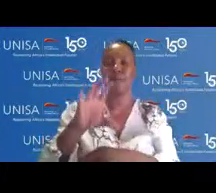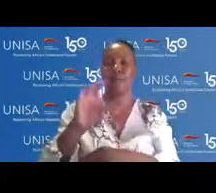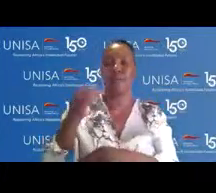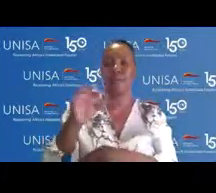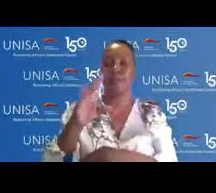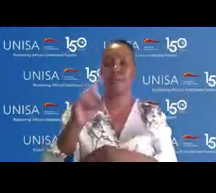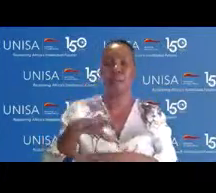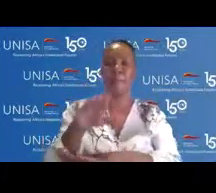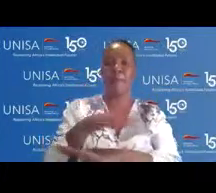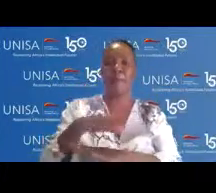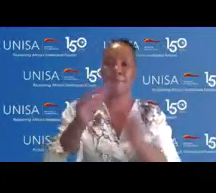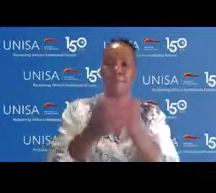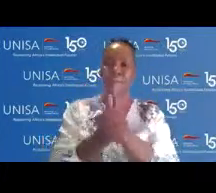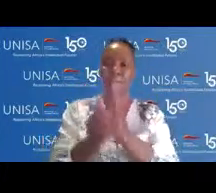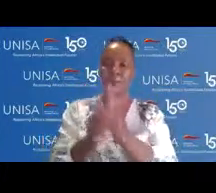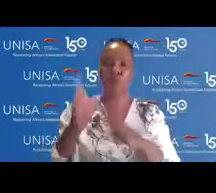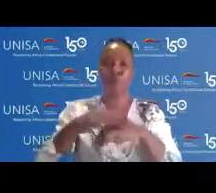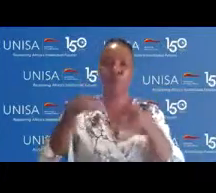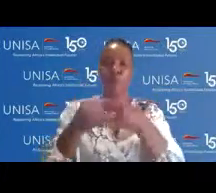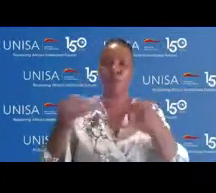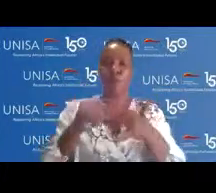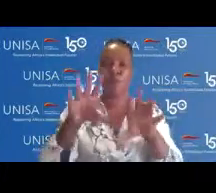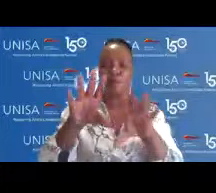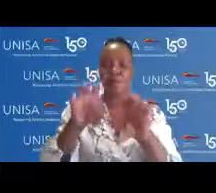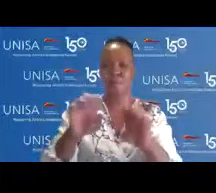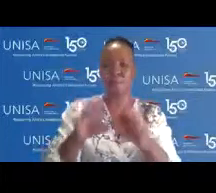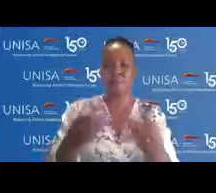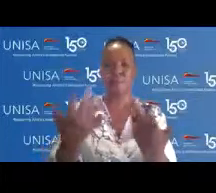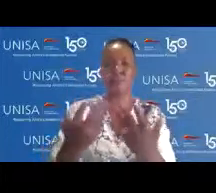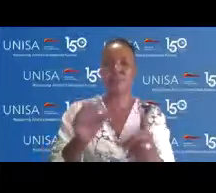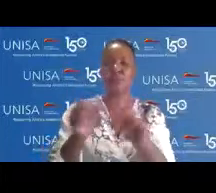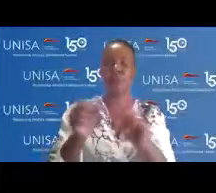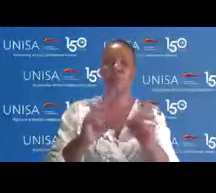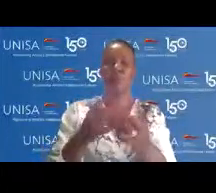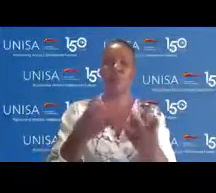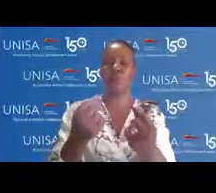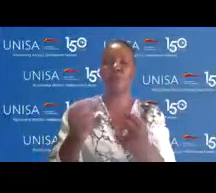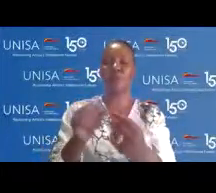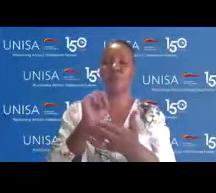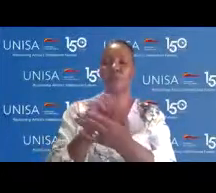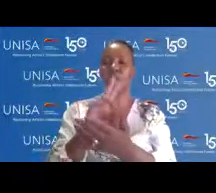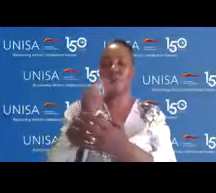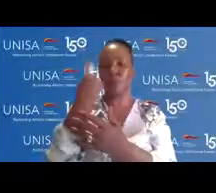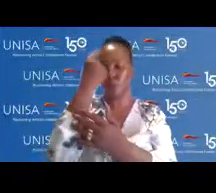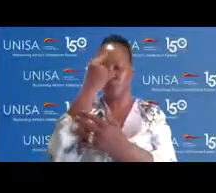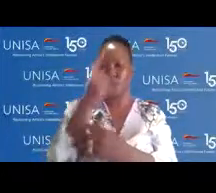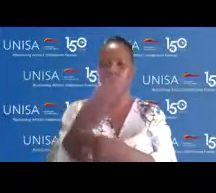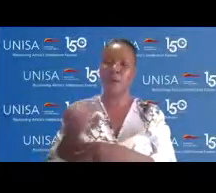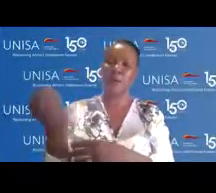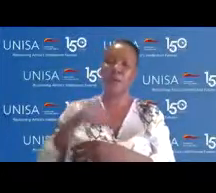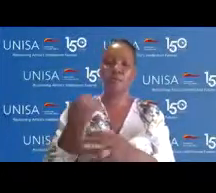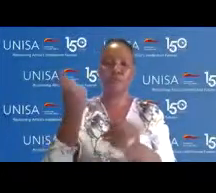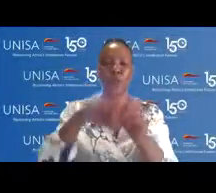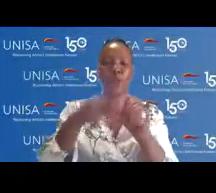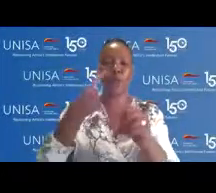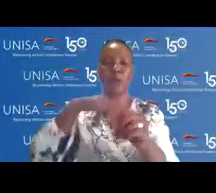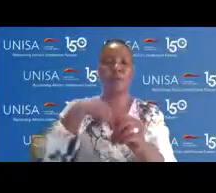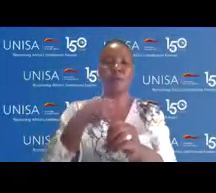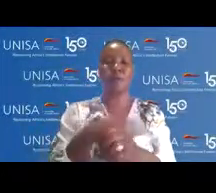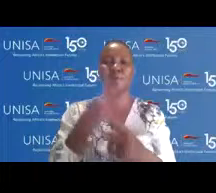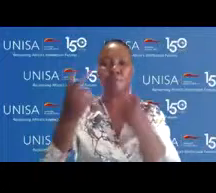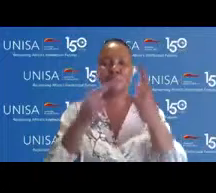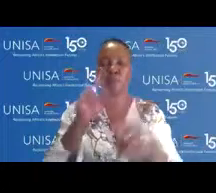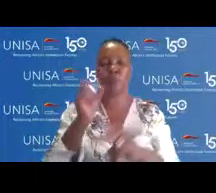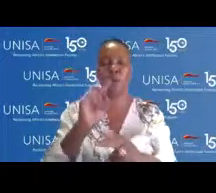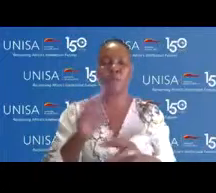for online exams, which we're going to be tackling now at 12 o'clock. So come join us there. just to see what resources are available for